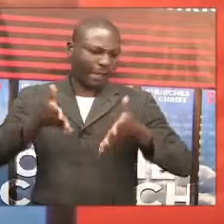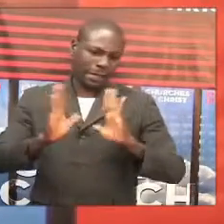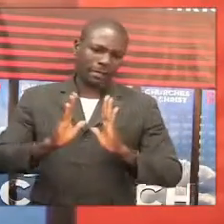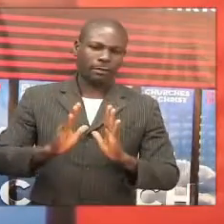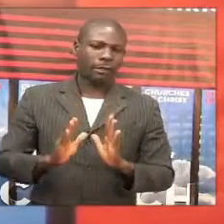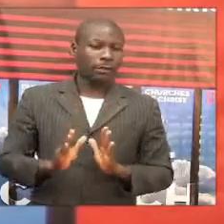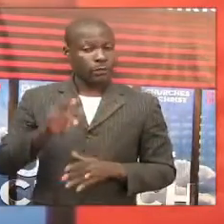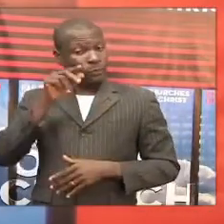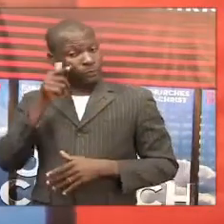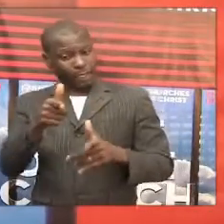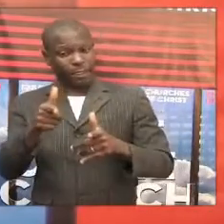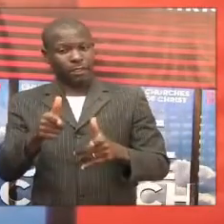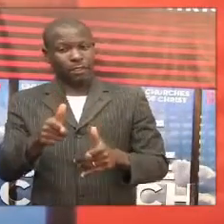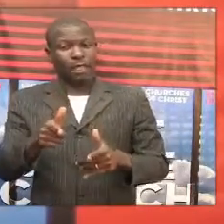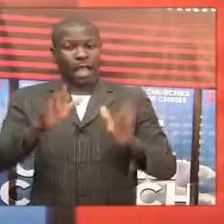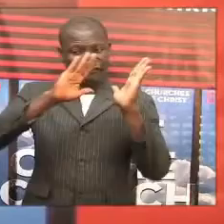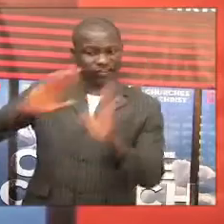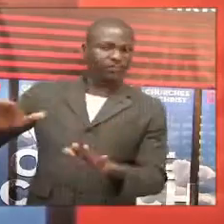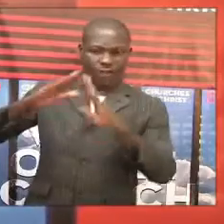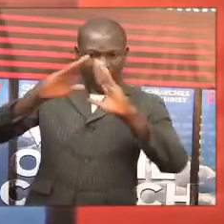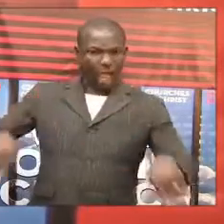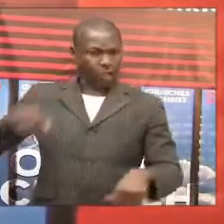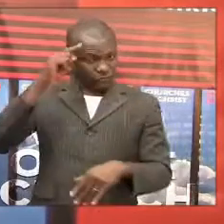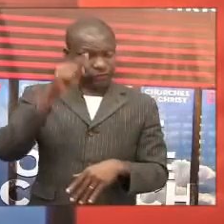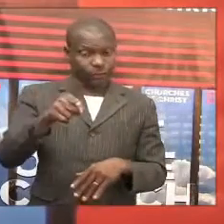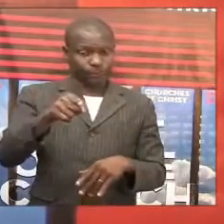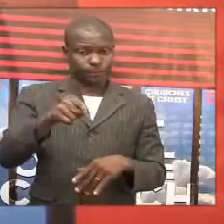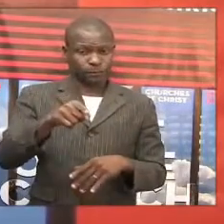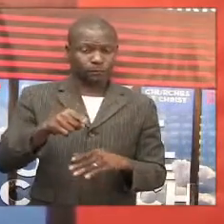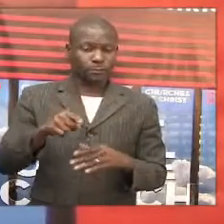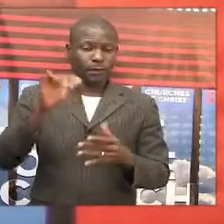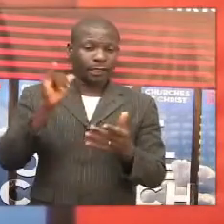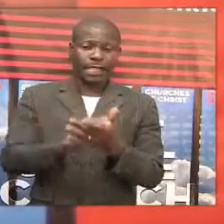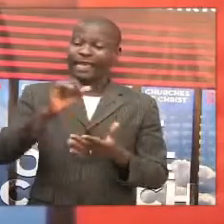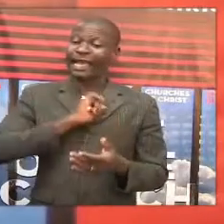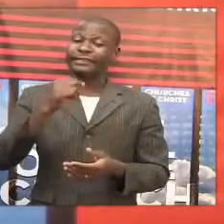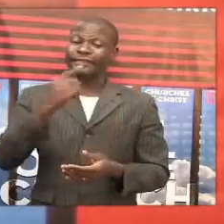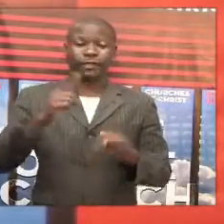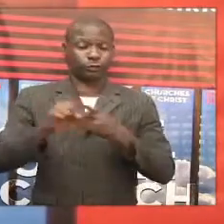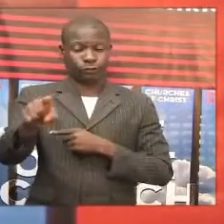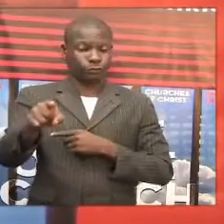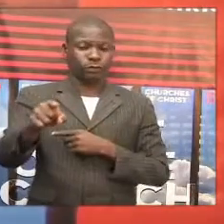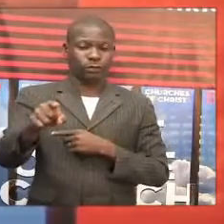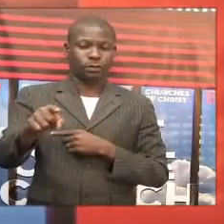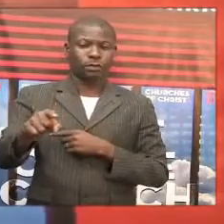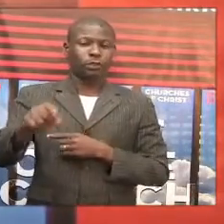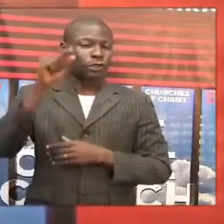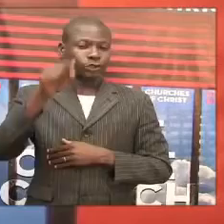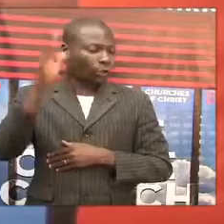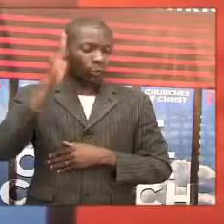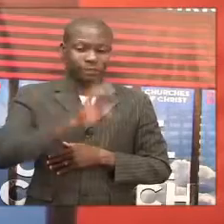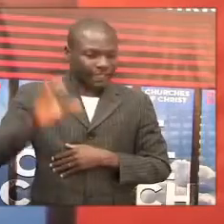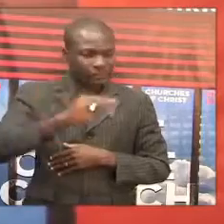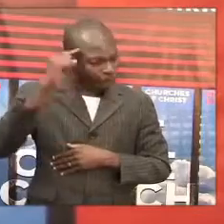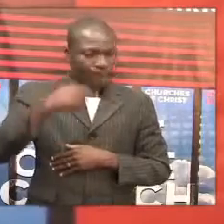mamma, say, a man phone. Now, me catch them, say, Mobasha shame, now, so, move home. The